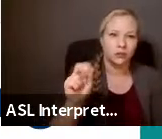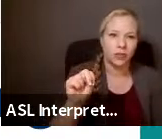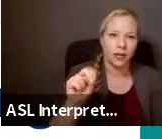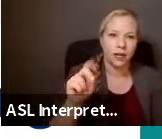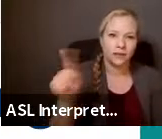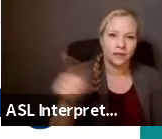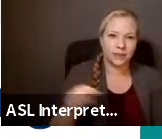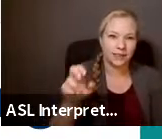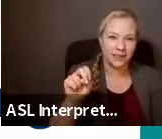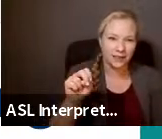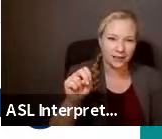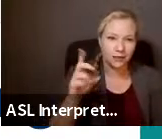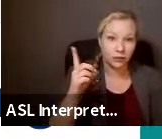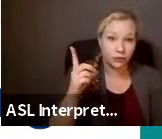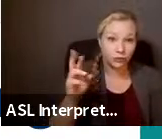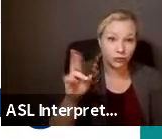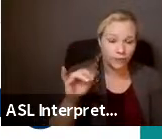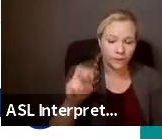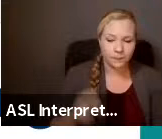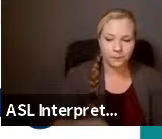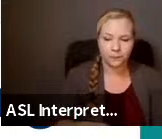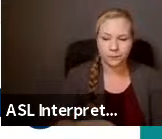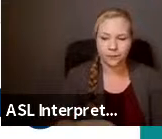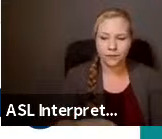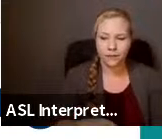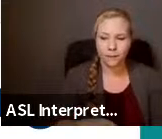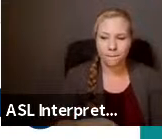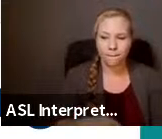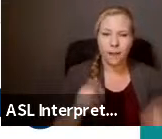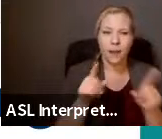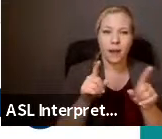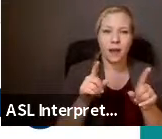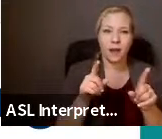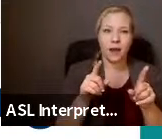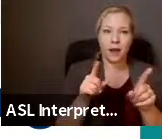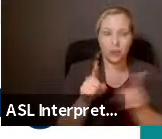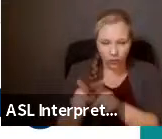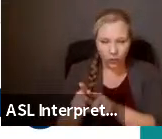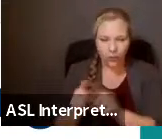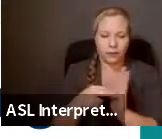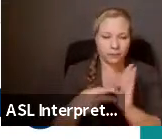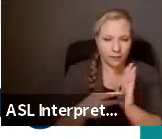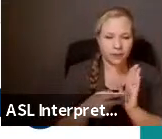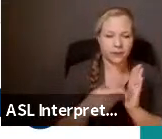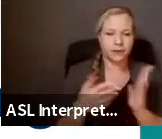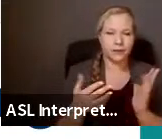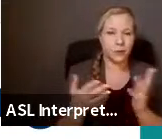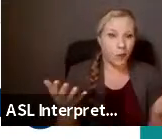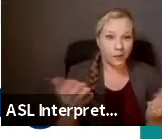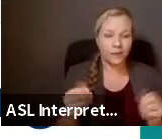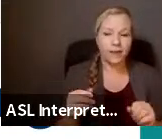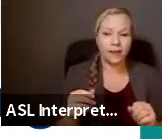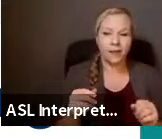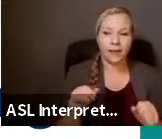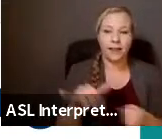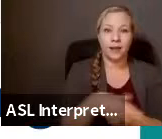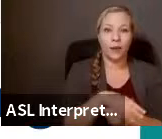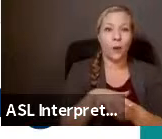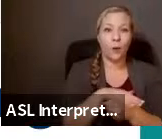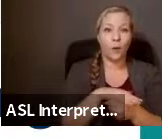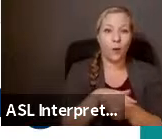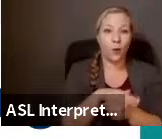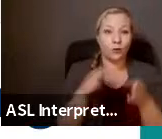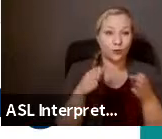So what that also means is that the nature, the character of the local streets on Hayden